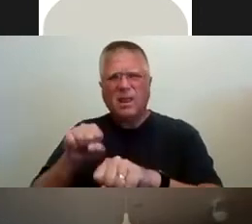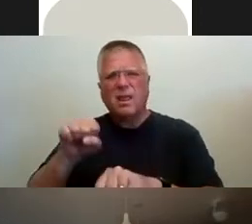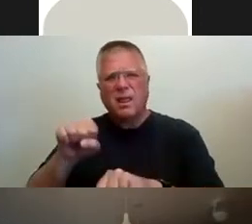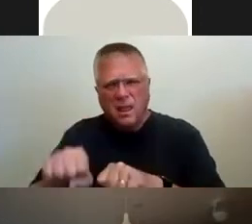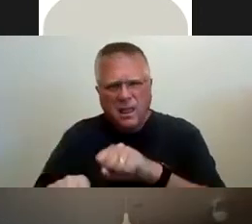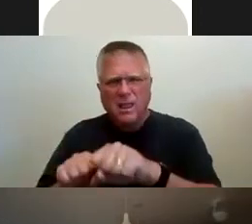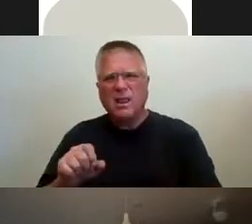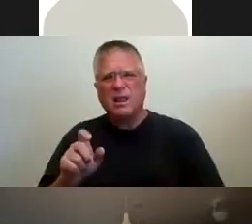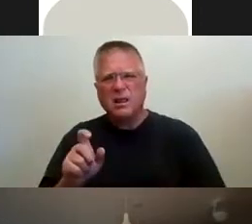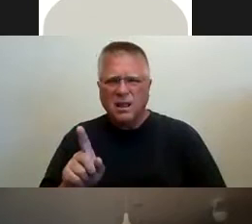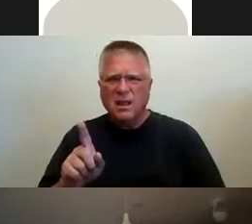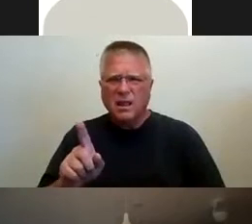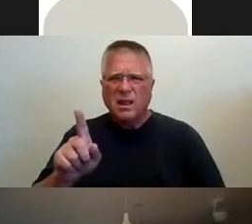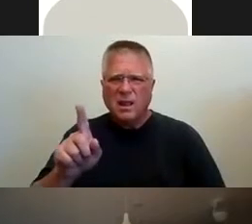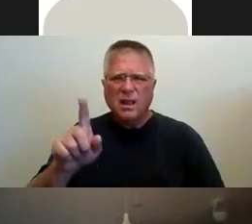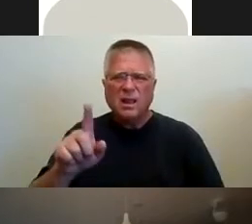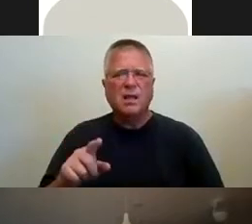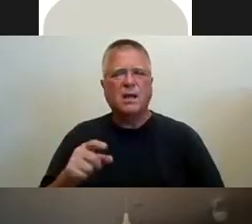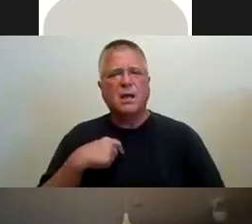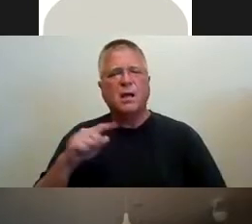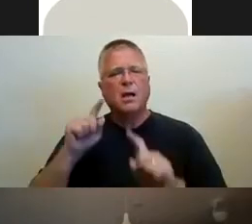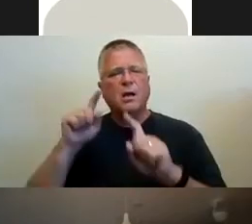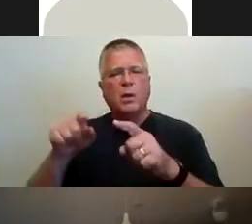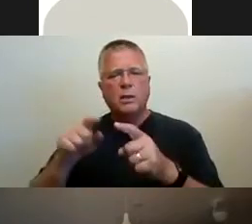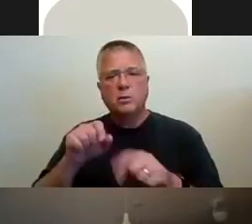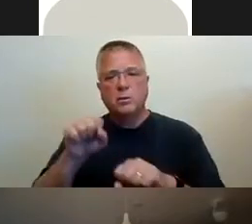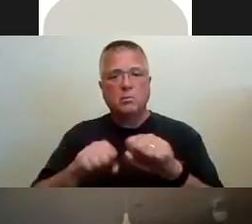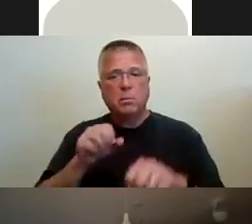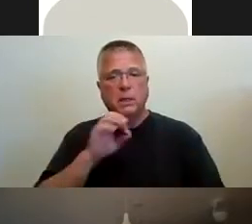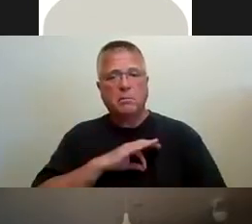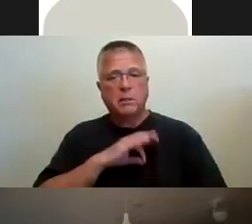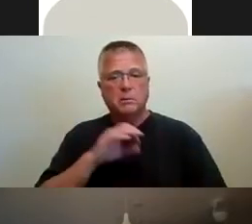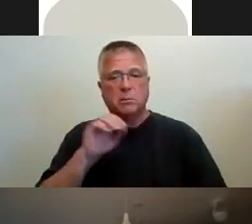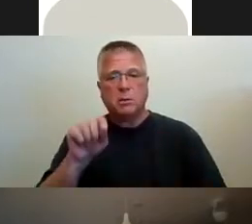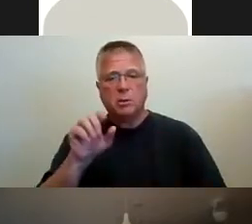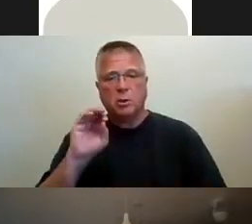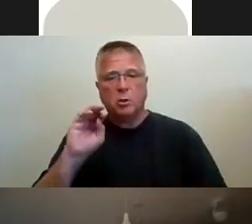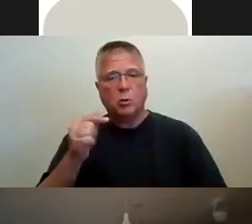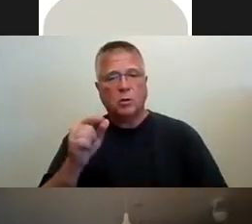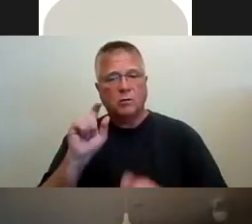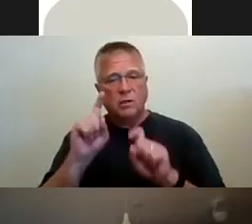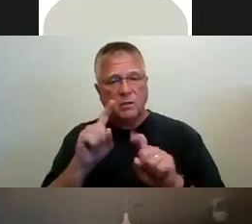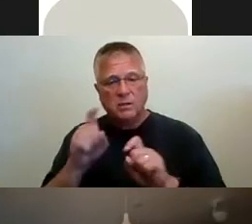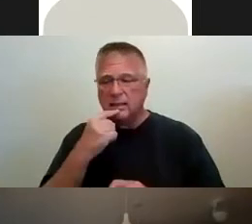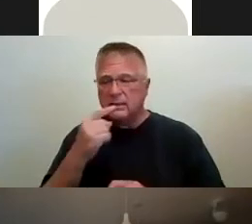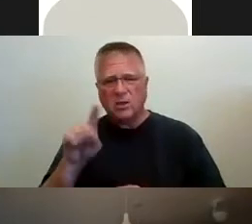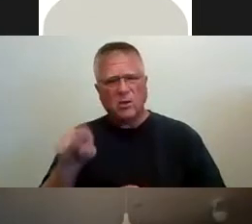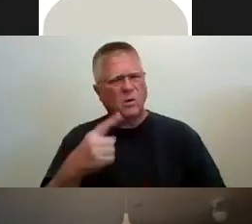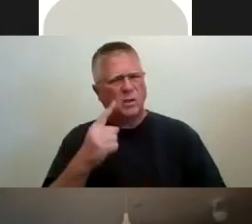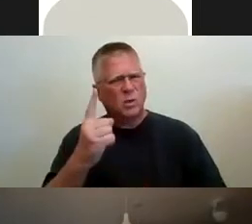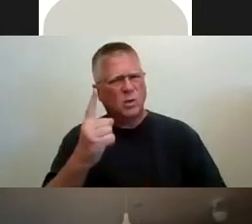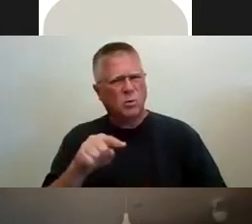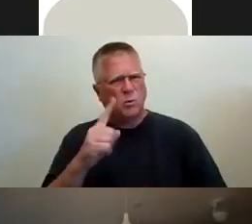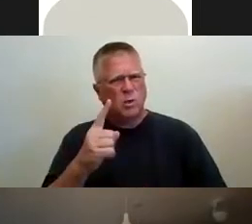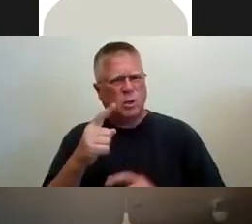Next, I went to bikepittsburgh.org, if there's survey, and they said only 1.1 to